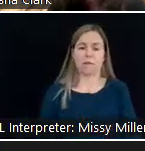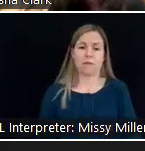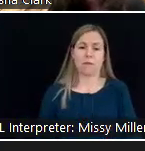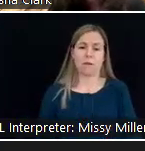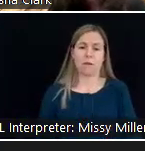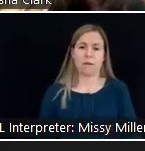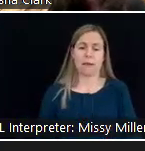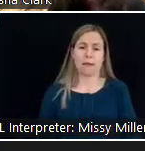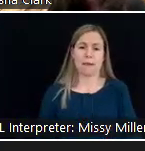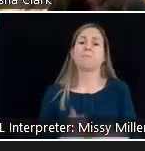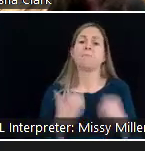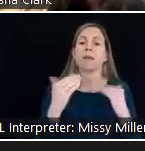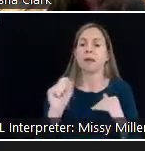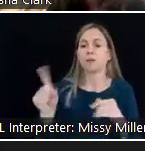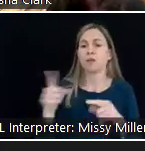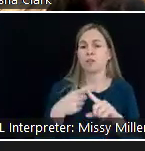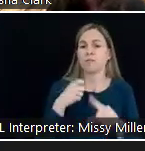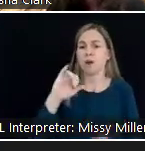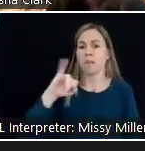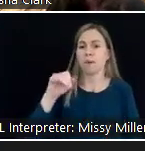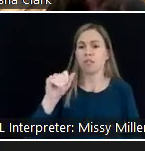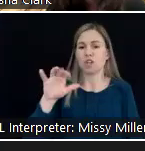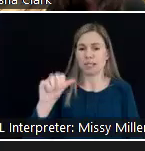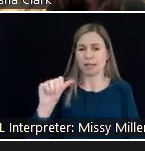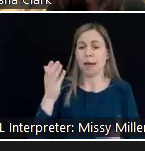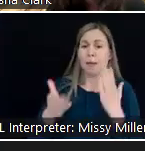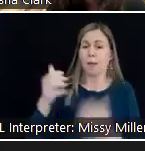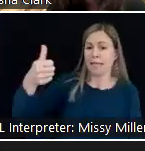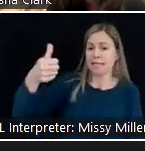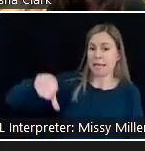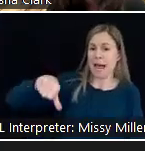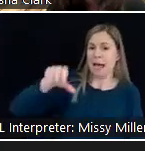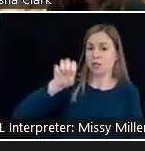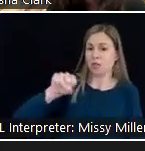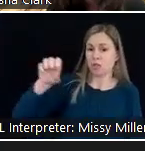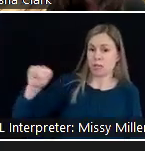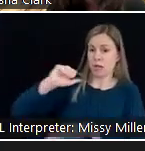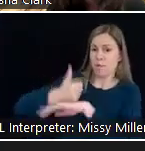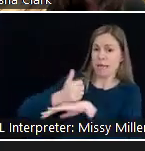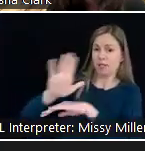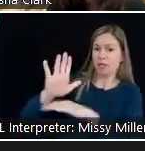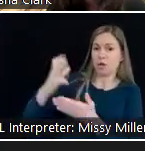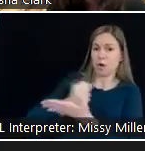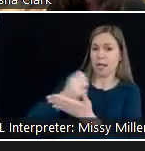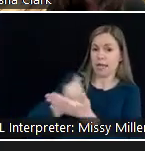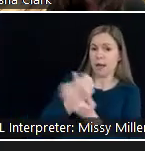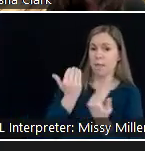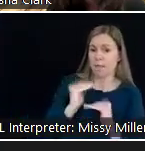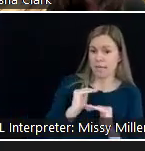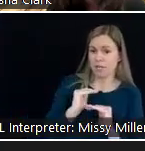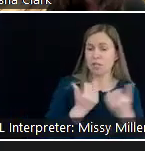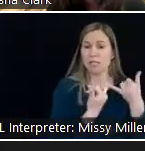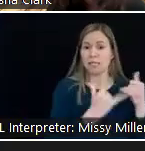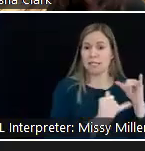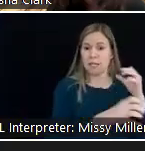This question is from Jessica. If you've been denied Social Security based on income limitations, can the person still receive